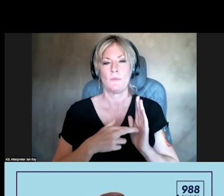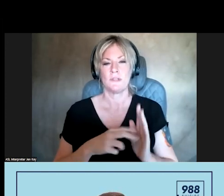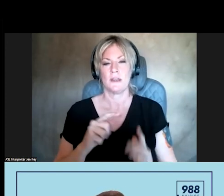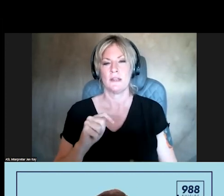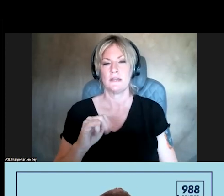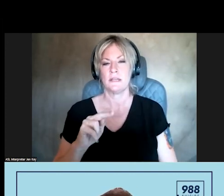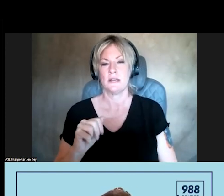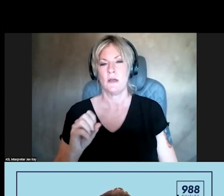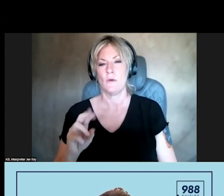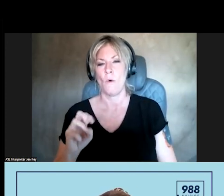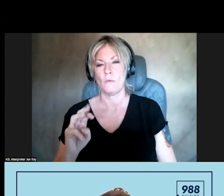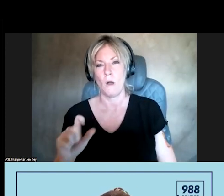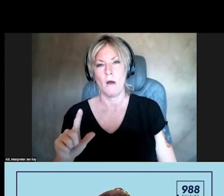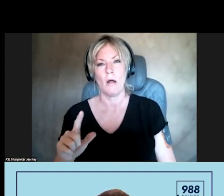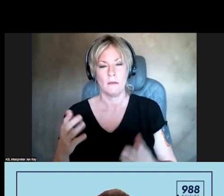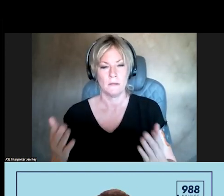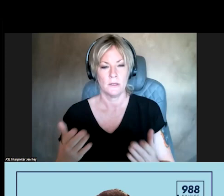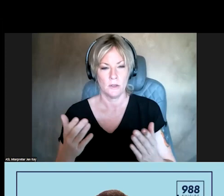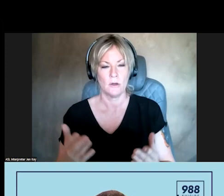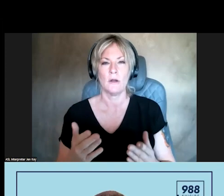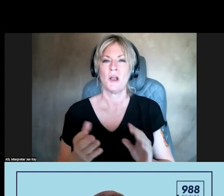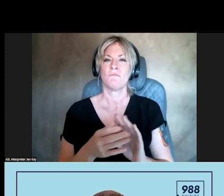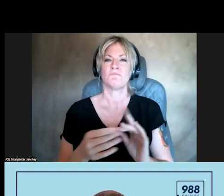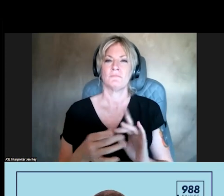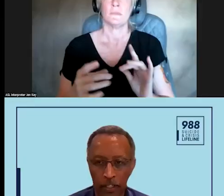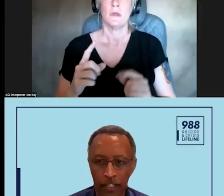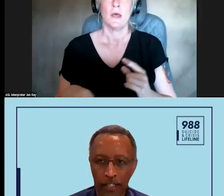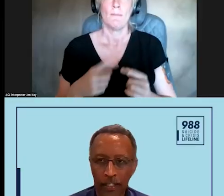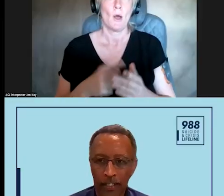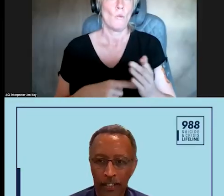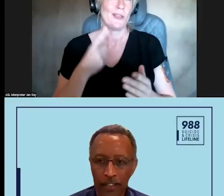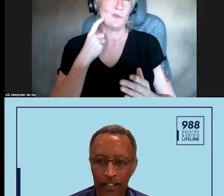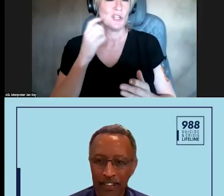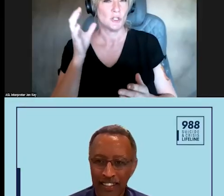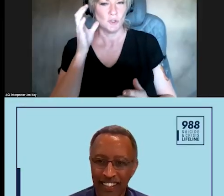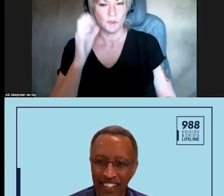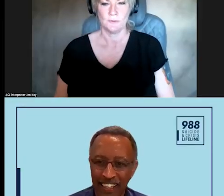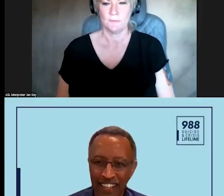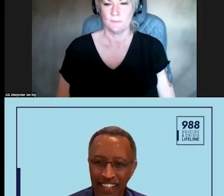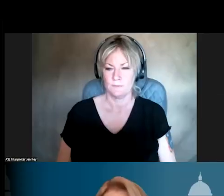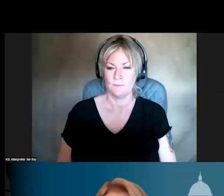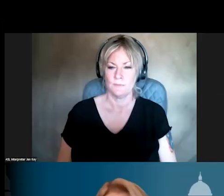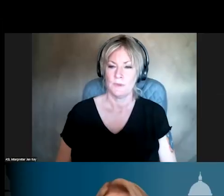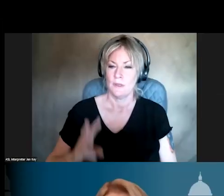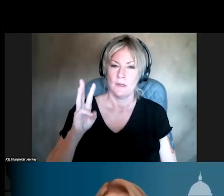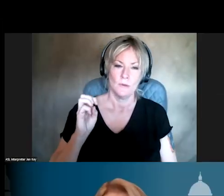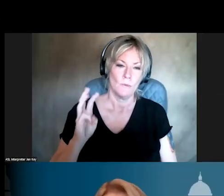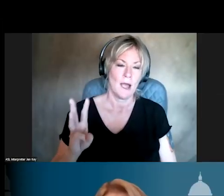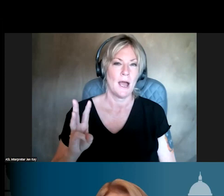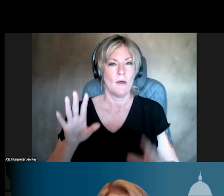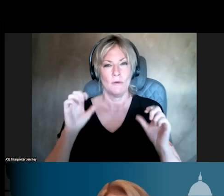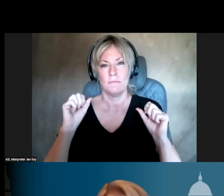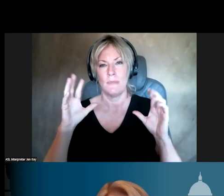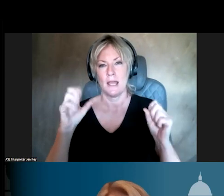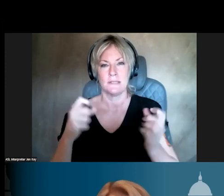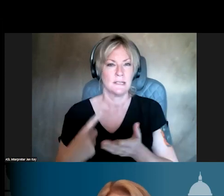with us, who will give us some comments on what you just heard. Wow, what an incredible